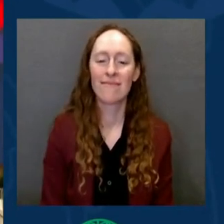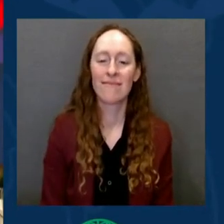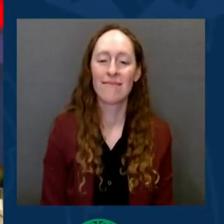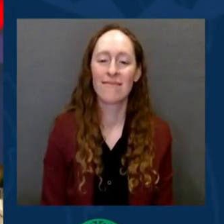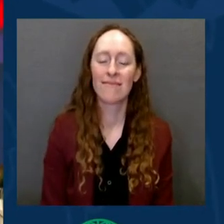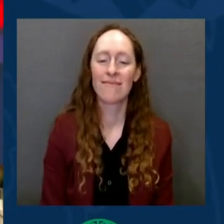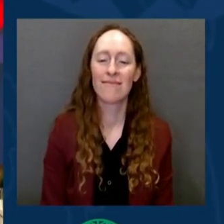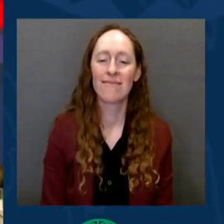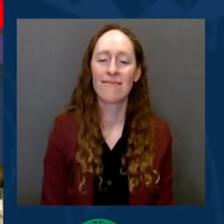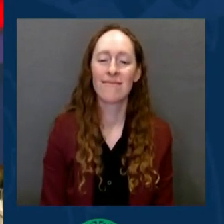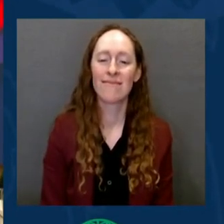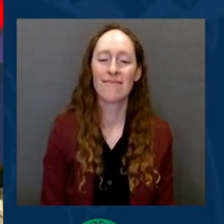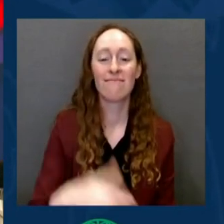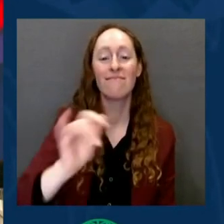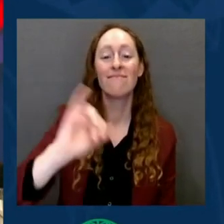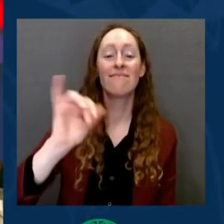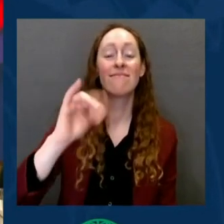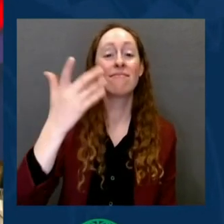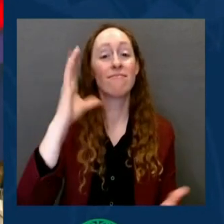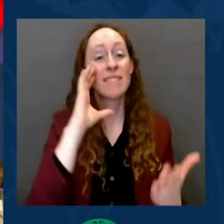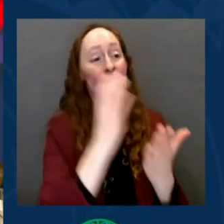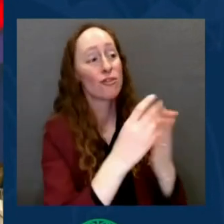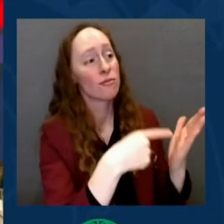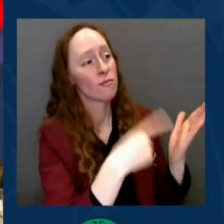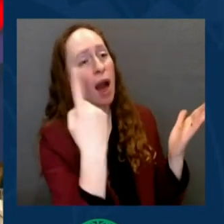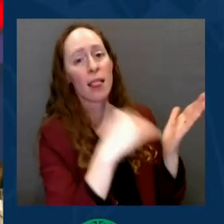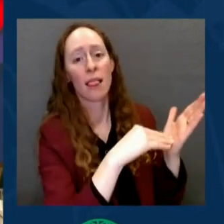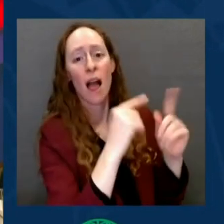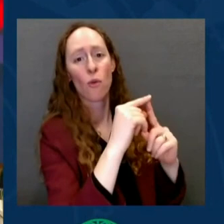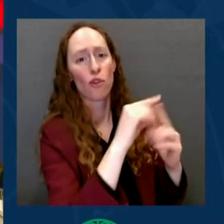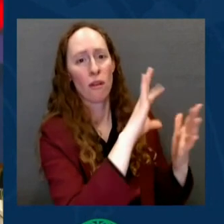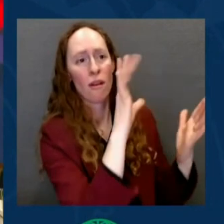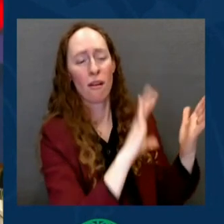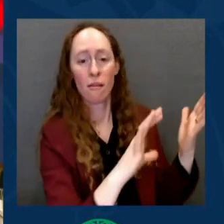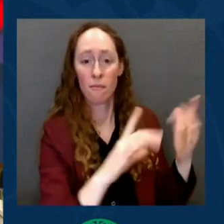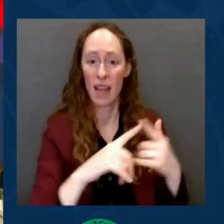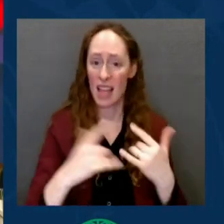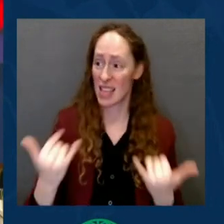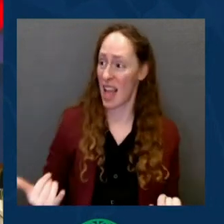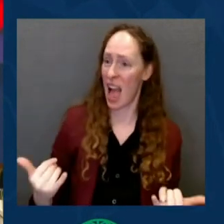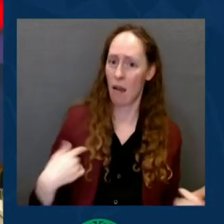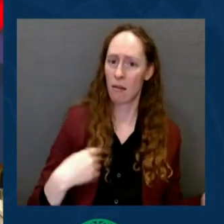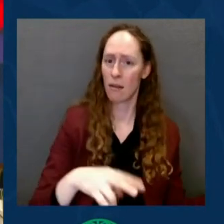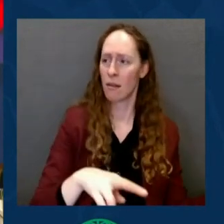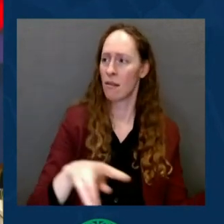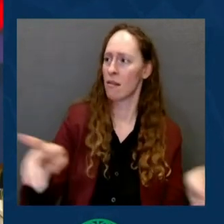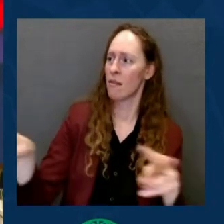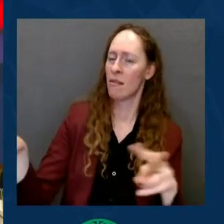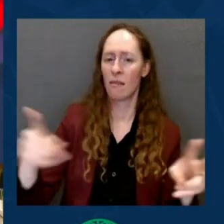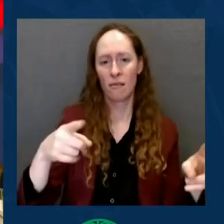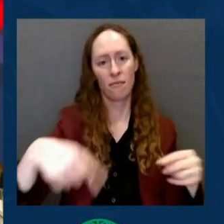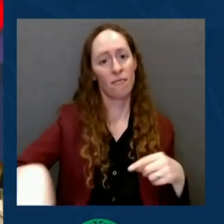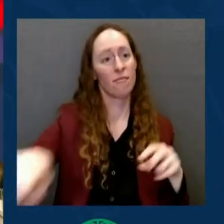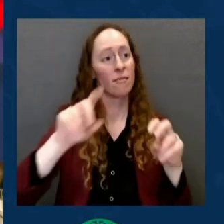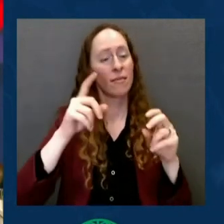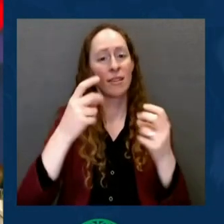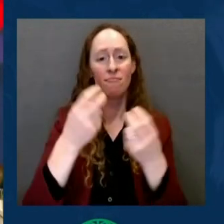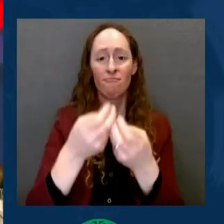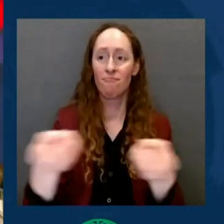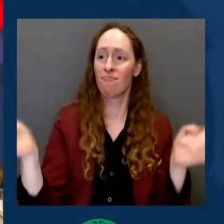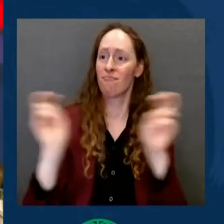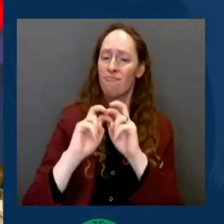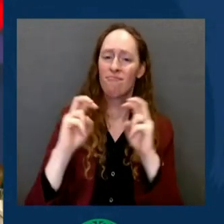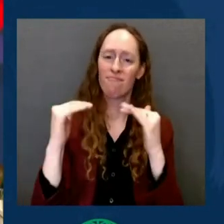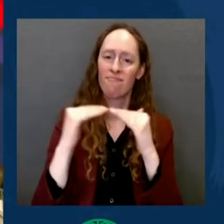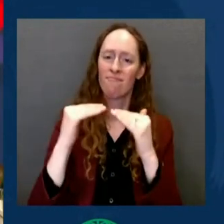see. To start things off, we very much welcome getting the African perspective, starting with